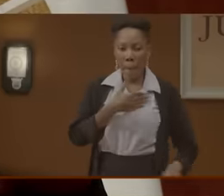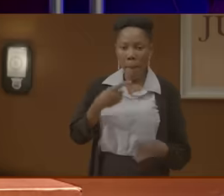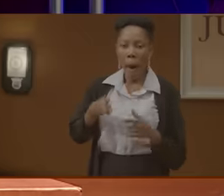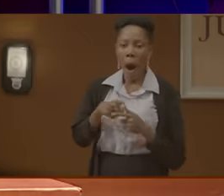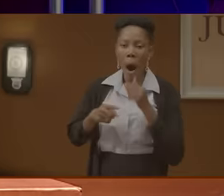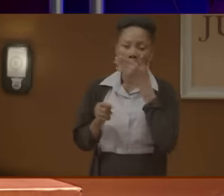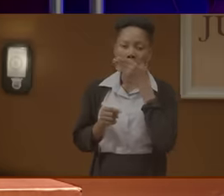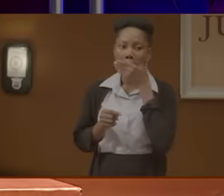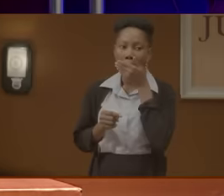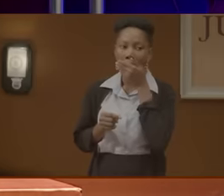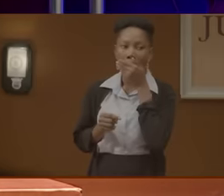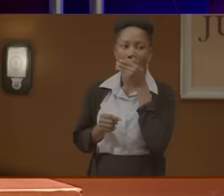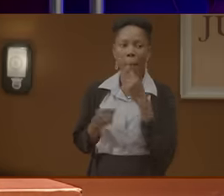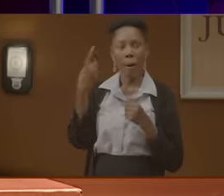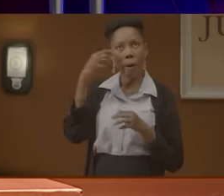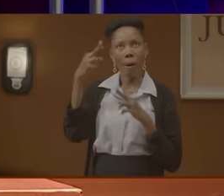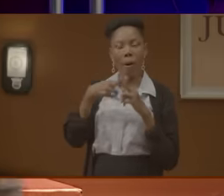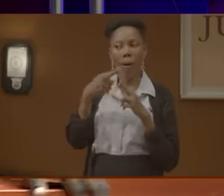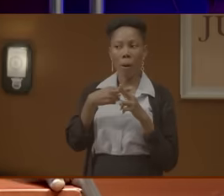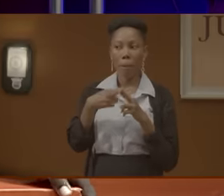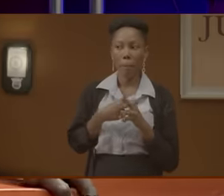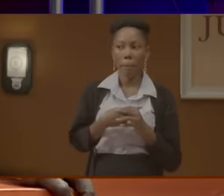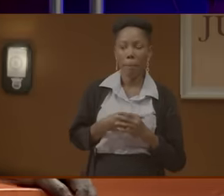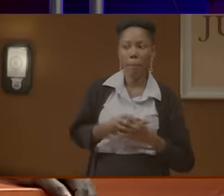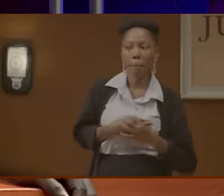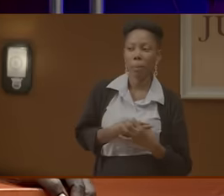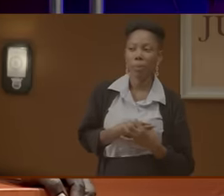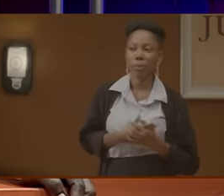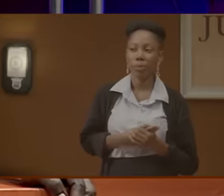out? For the rentage? Mm-hmm. But this,